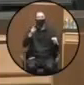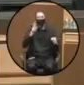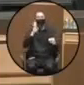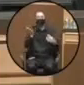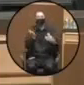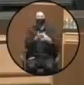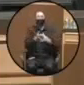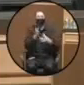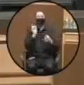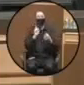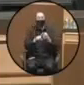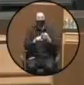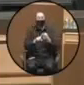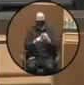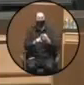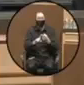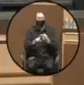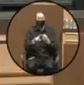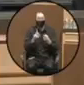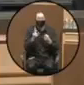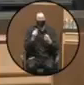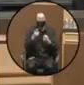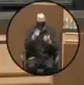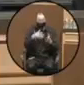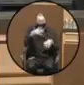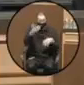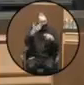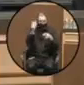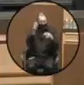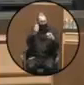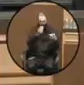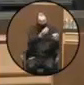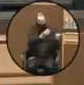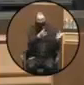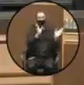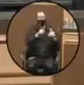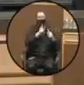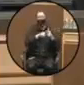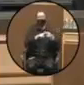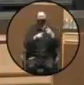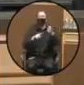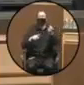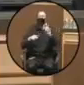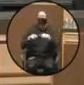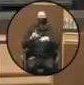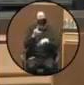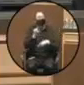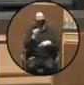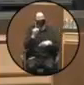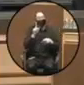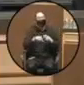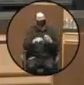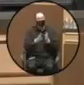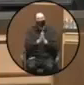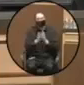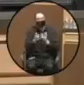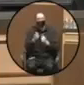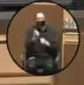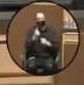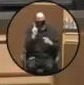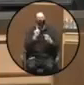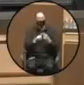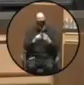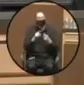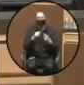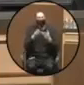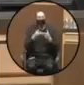recess until we can remove the people from the audience that are not wearing their mask. No, you may not ask a question until I call on public input, which will take place in just